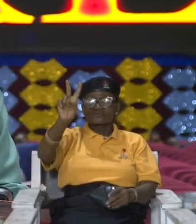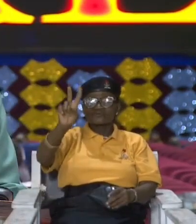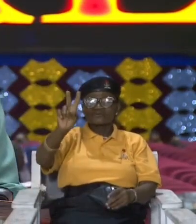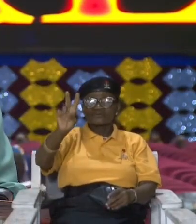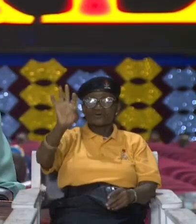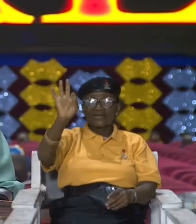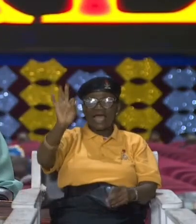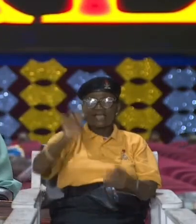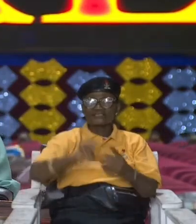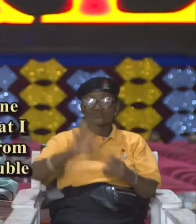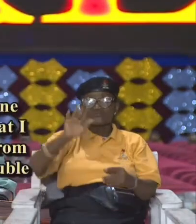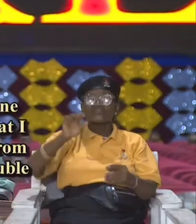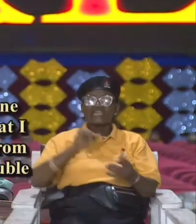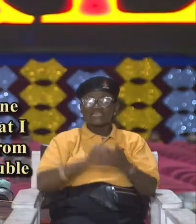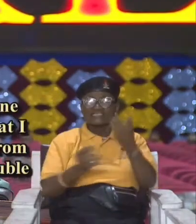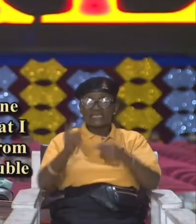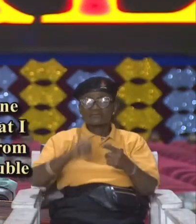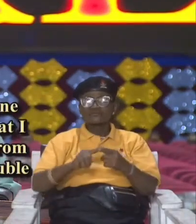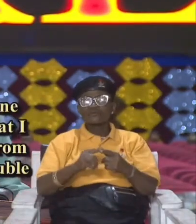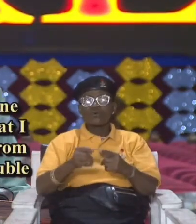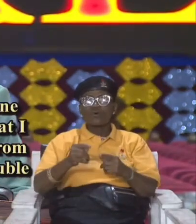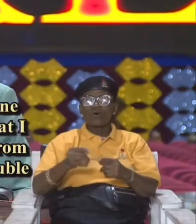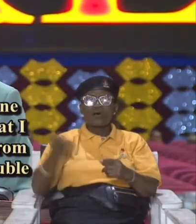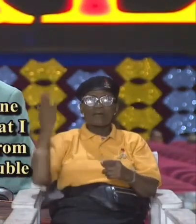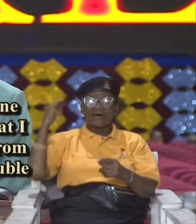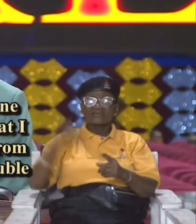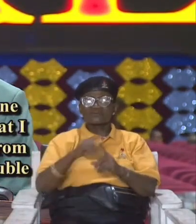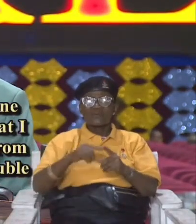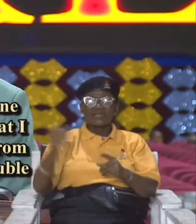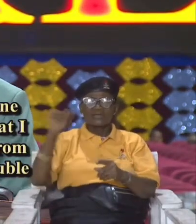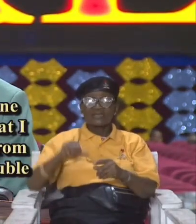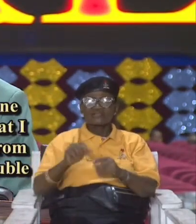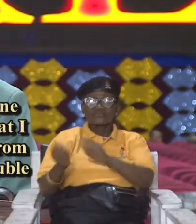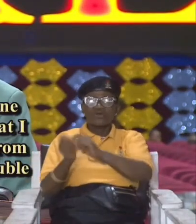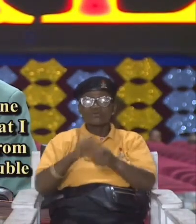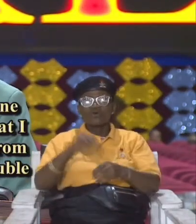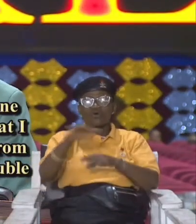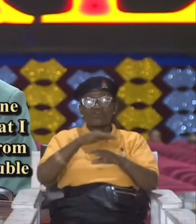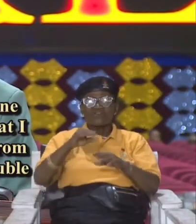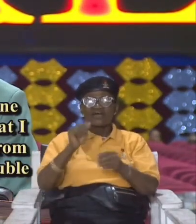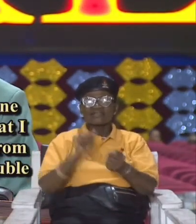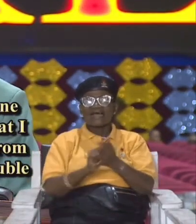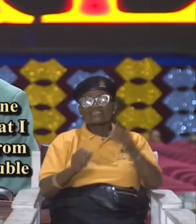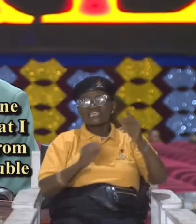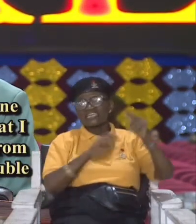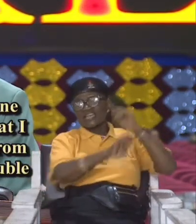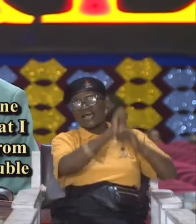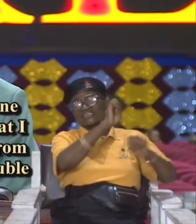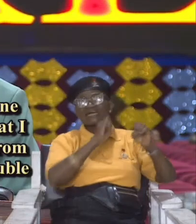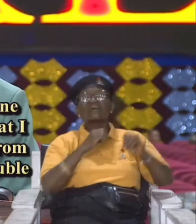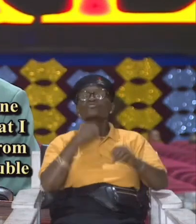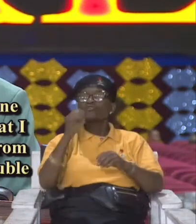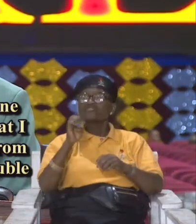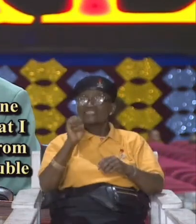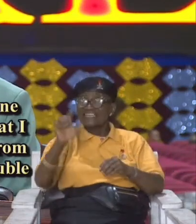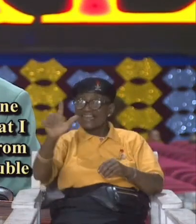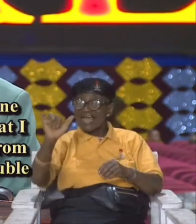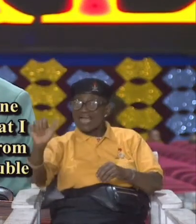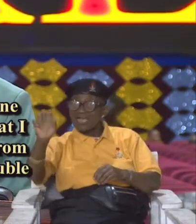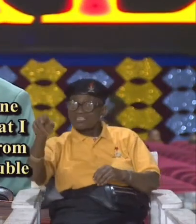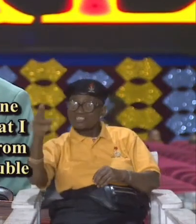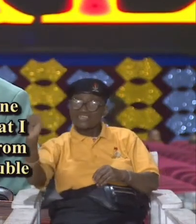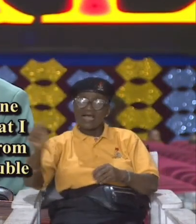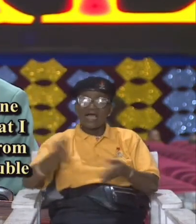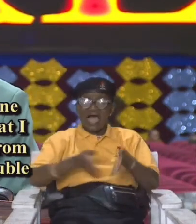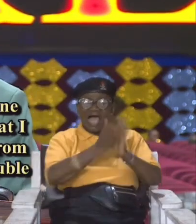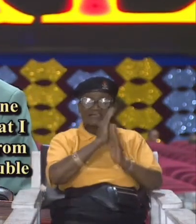15. And it came to pass when they were gone over that Elijah said unto Elisha,